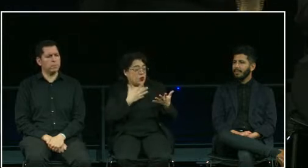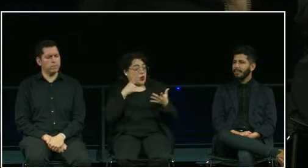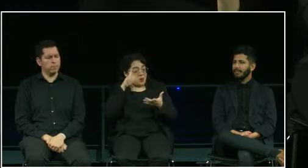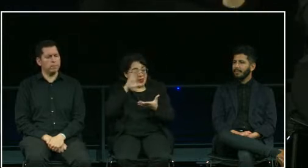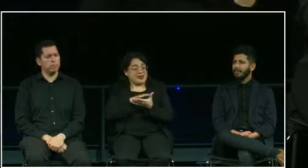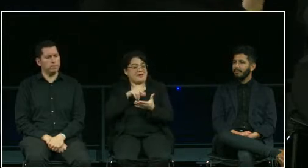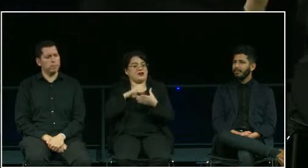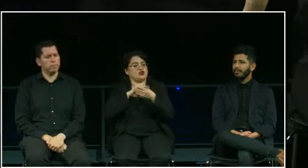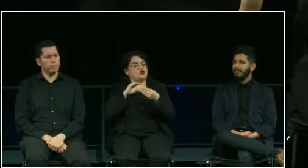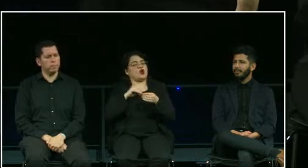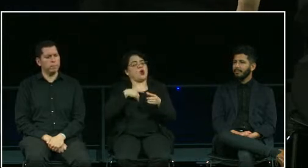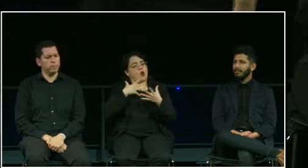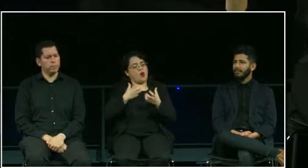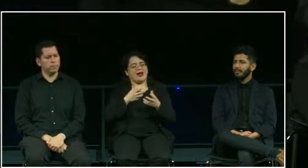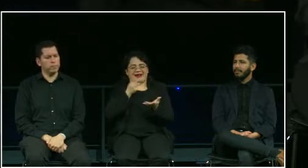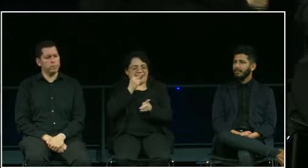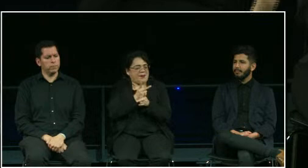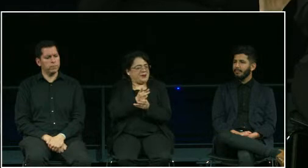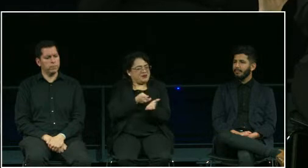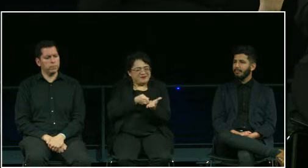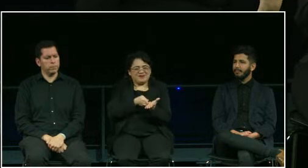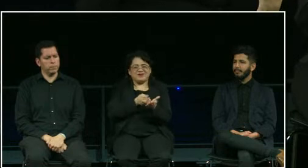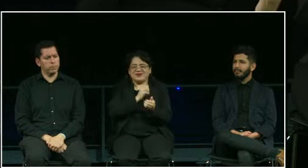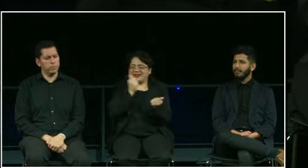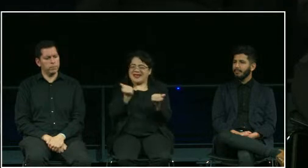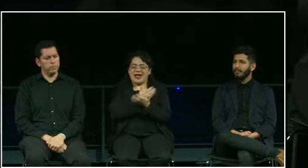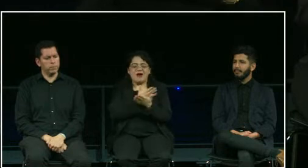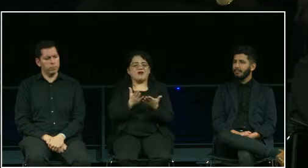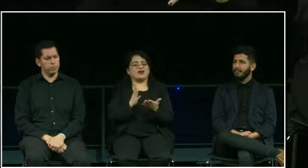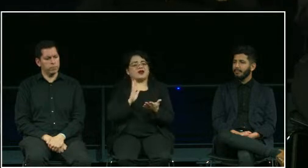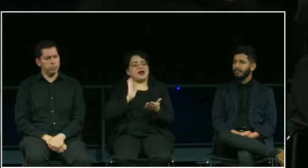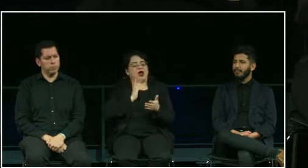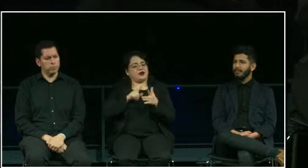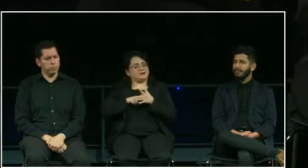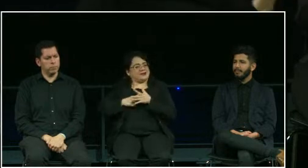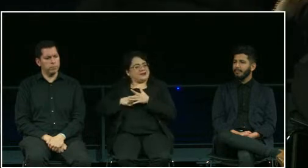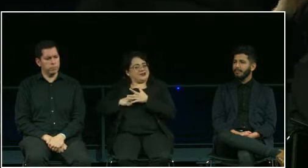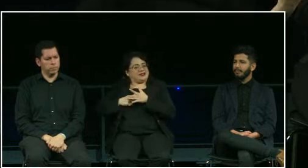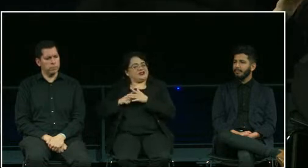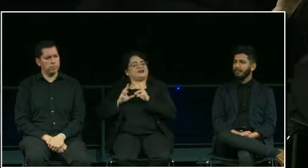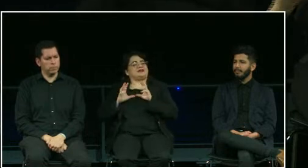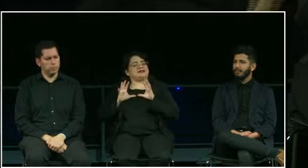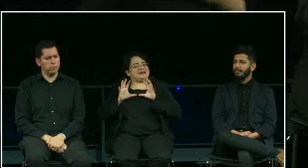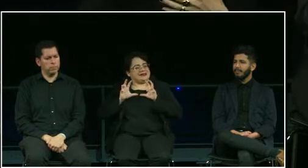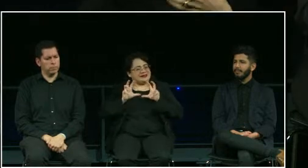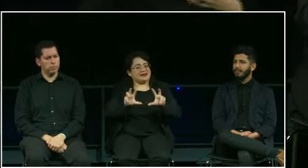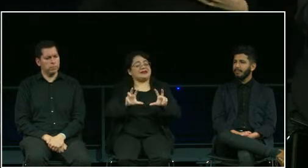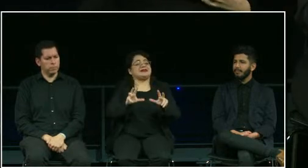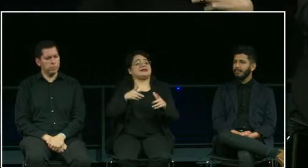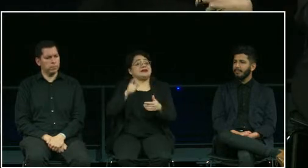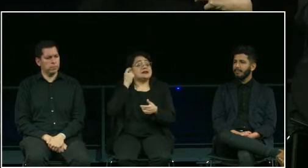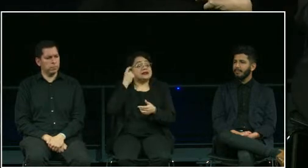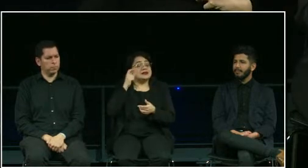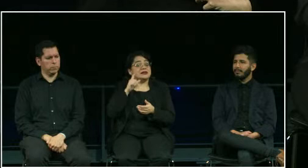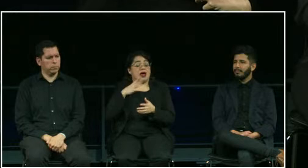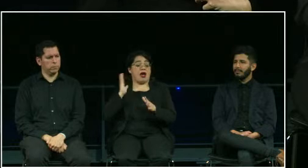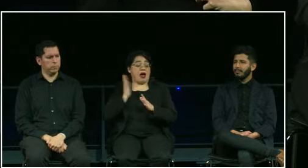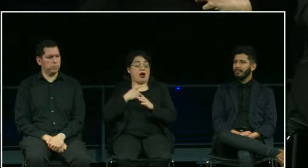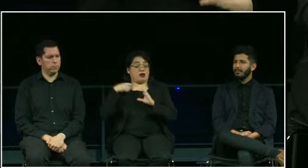this way, in this, you know, somewhat improvised documentary style approach to stop motion.